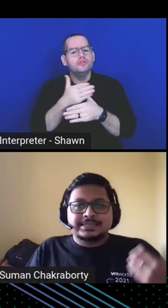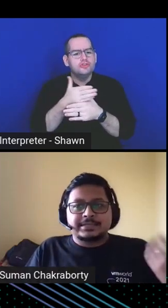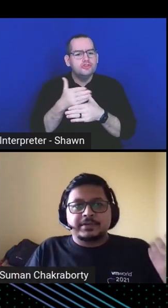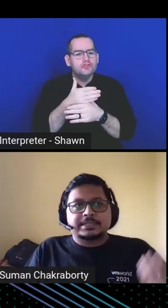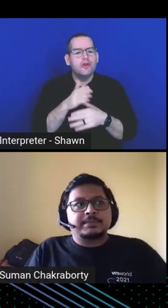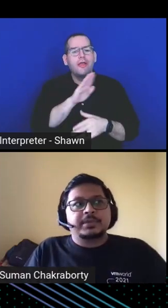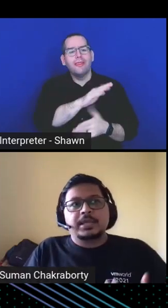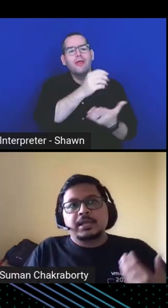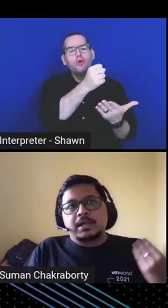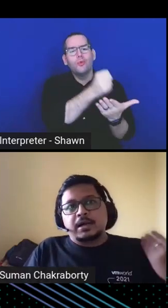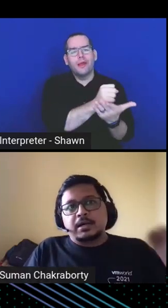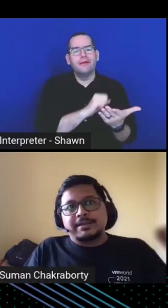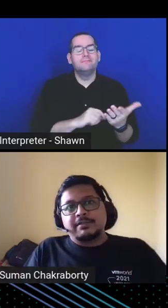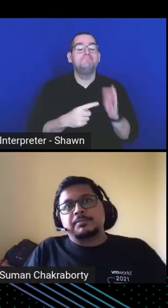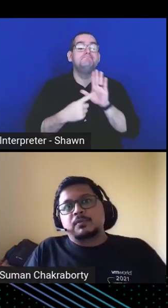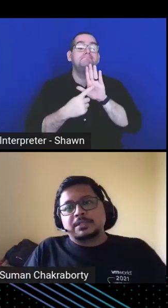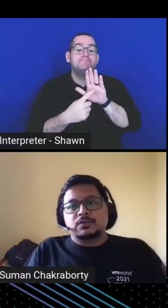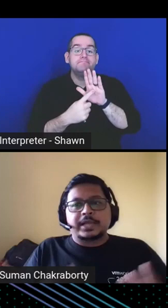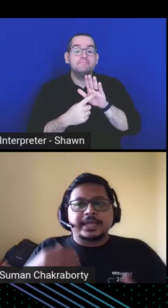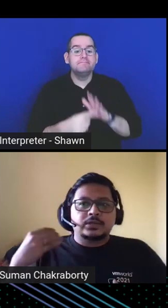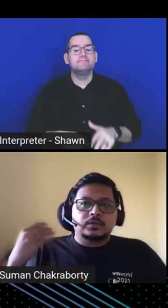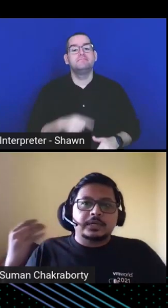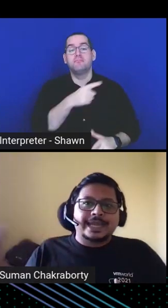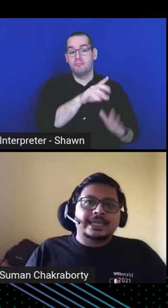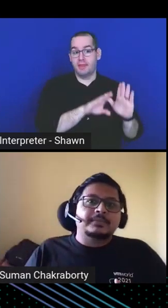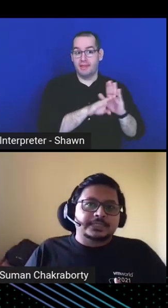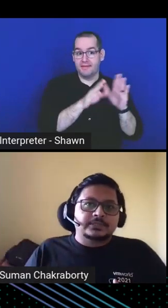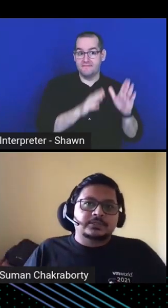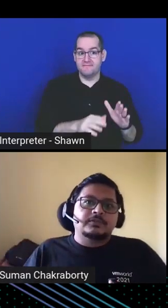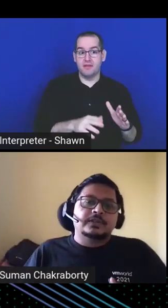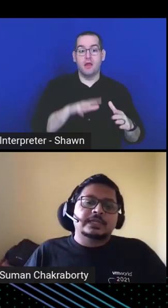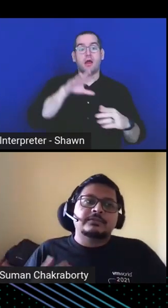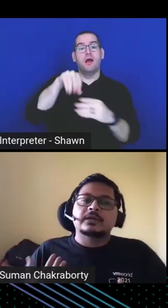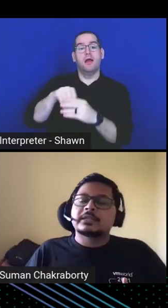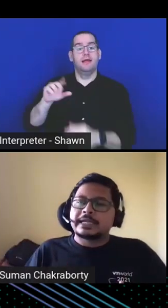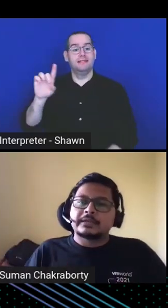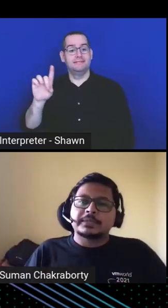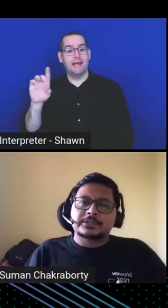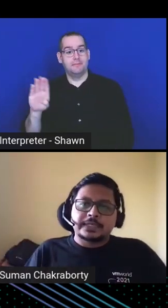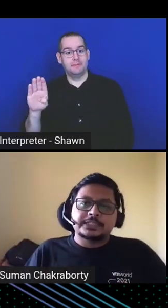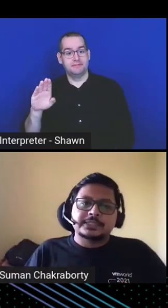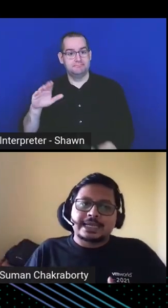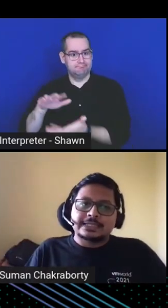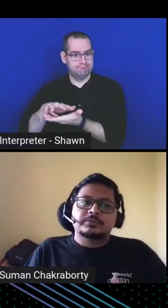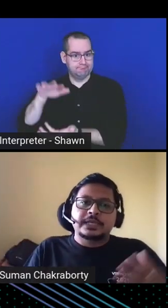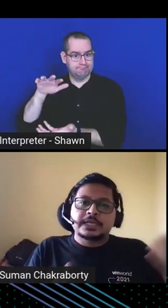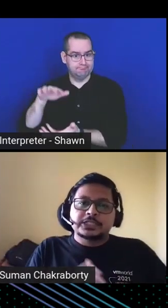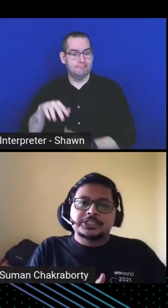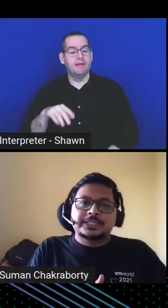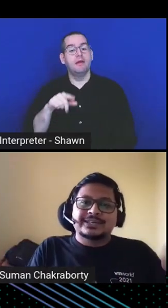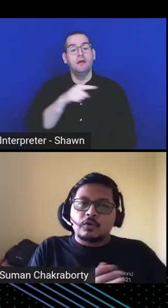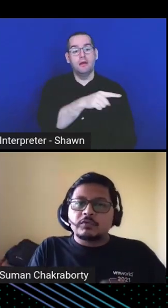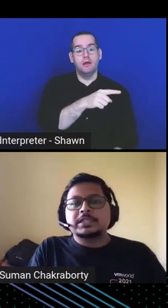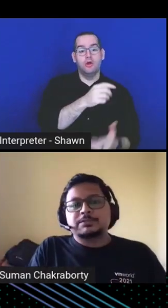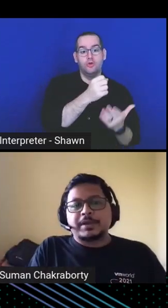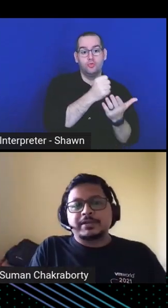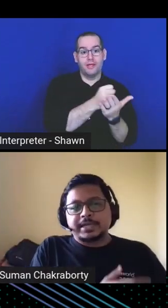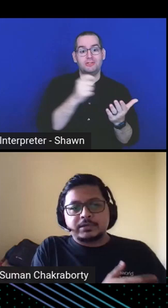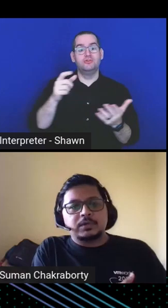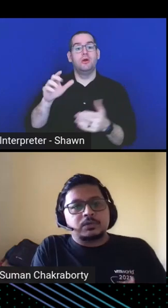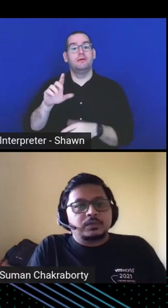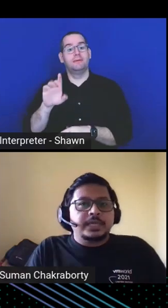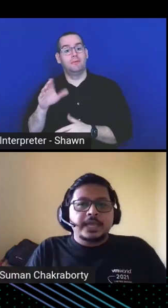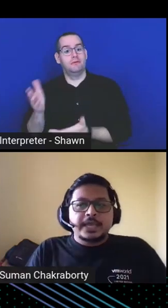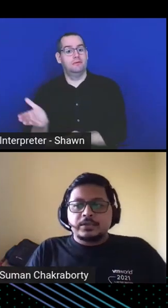credentials. Let's say, for example, developer wants to connect to a database. So for that, the database credentials has to be shared over this